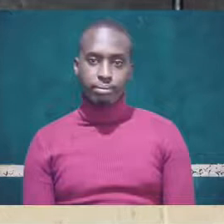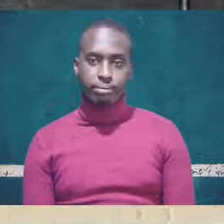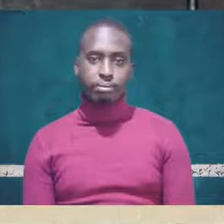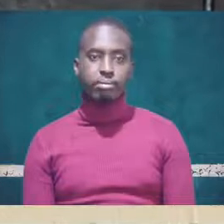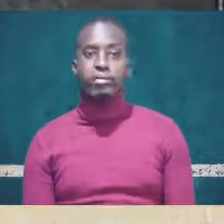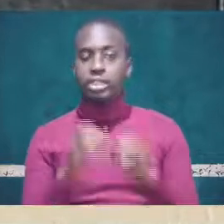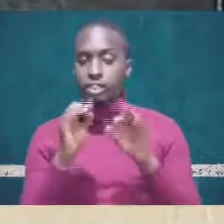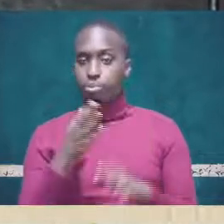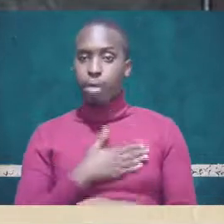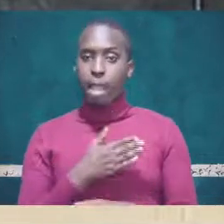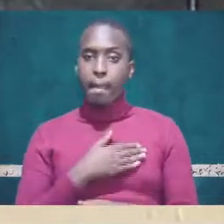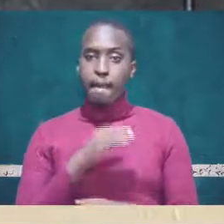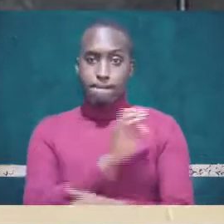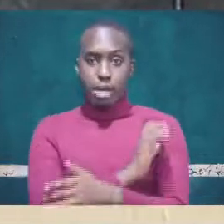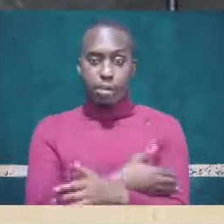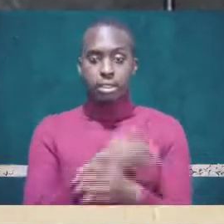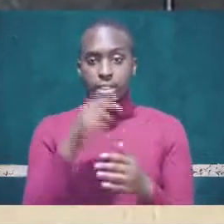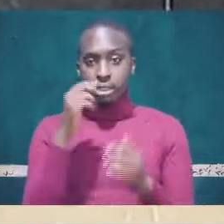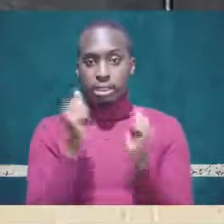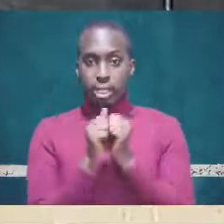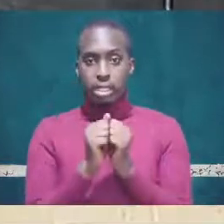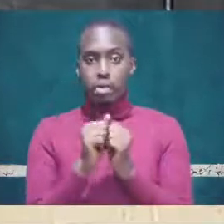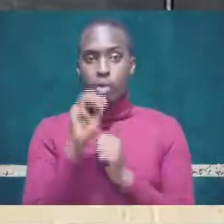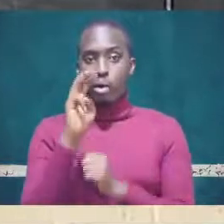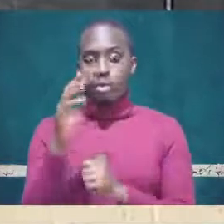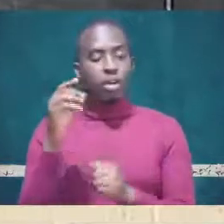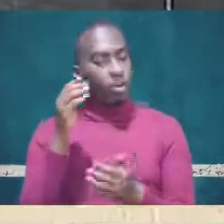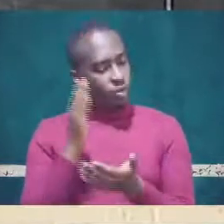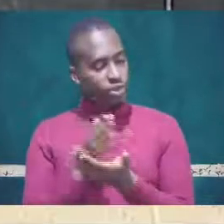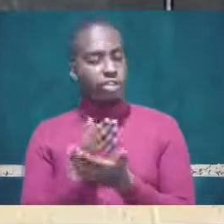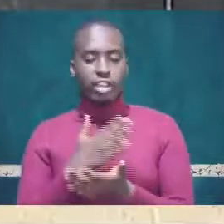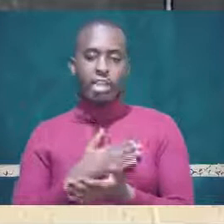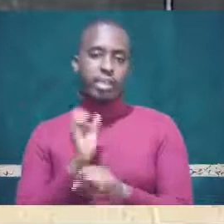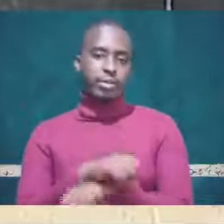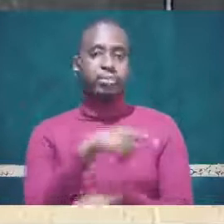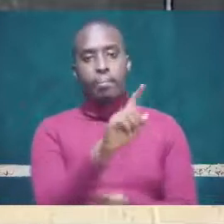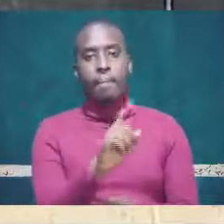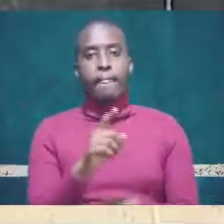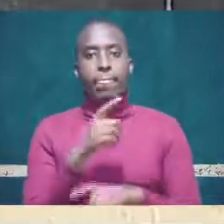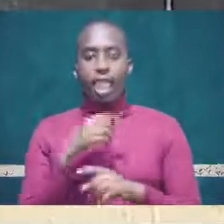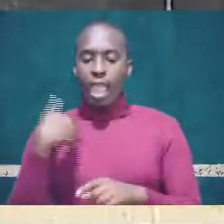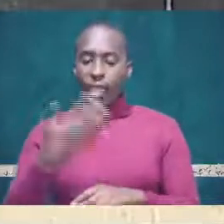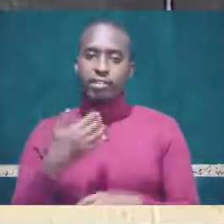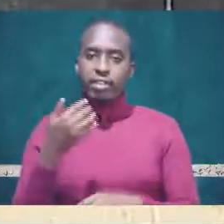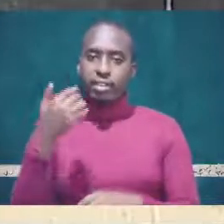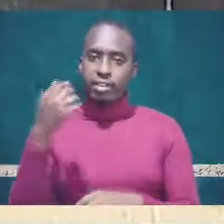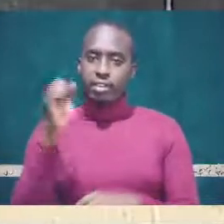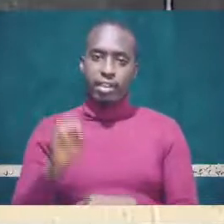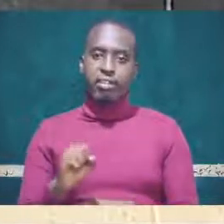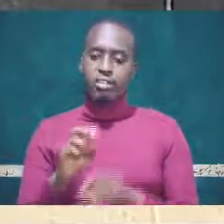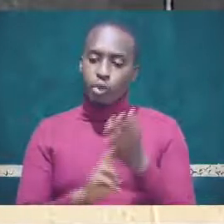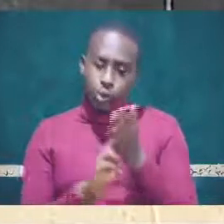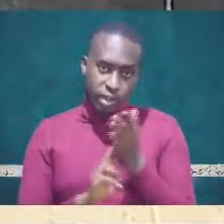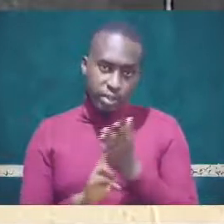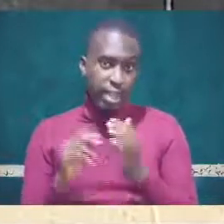So if my power is 10 watts, of course my power is more than that. It would mean every second I'm using 10